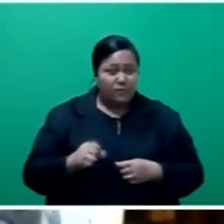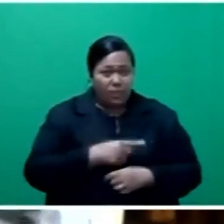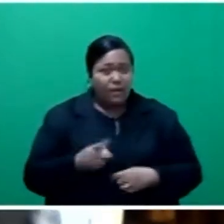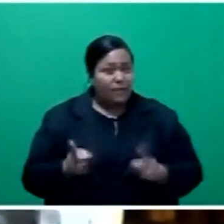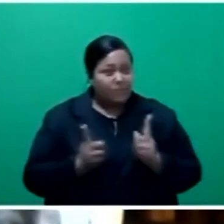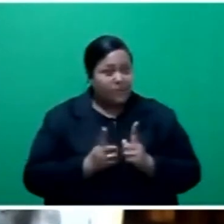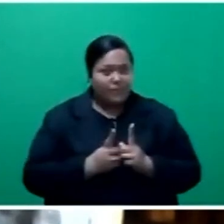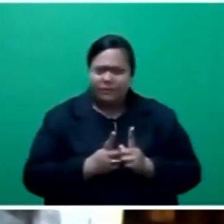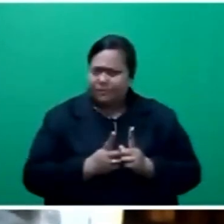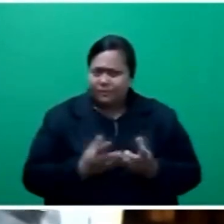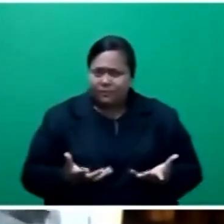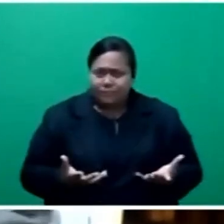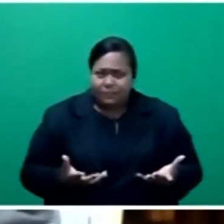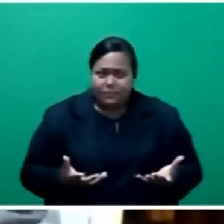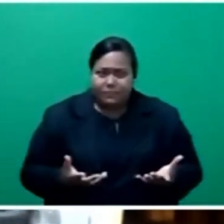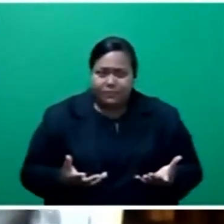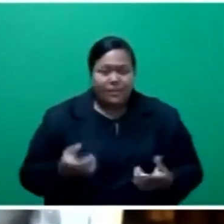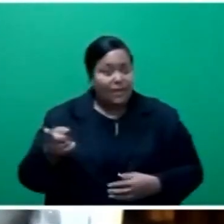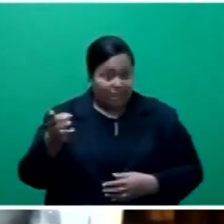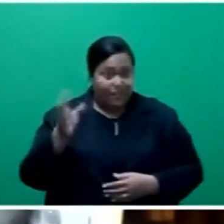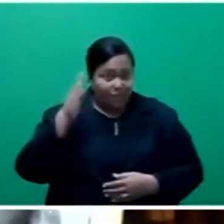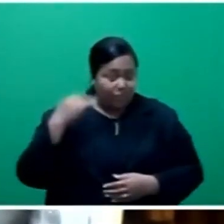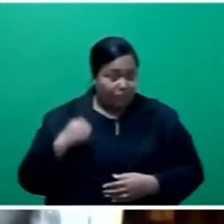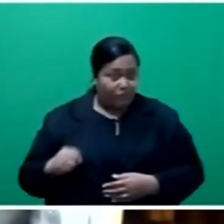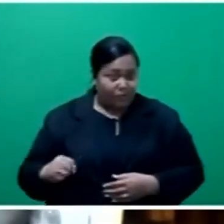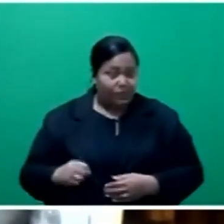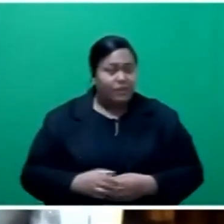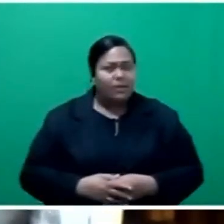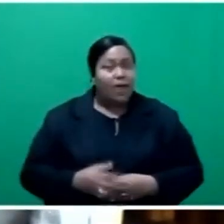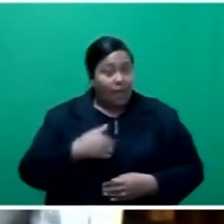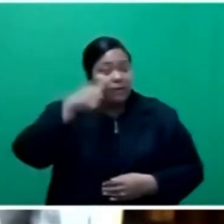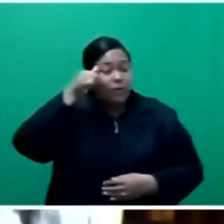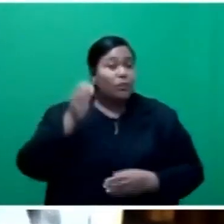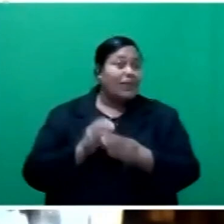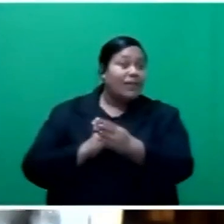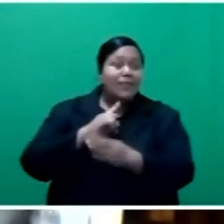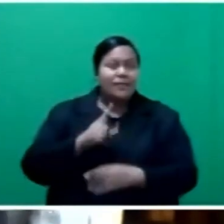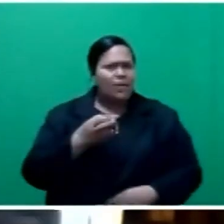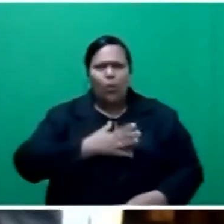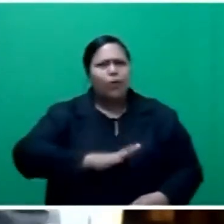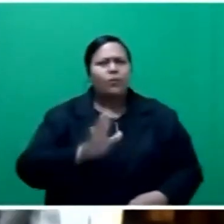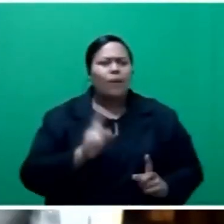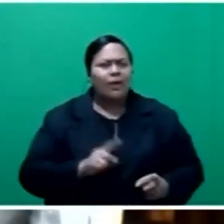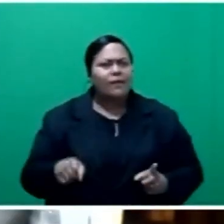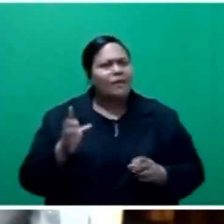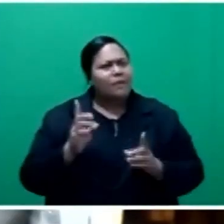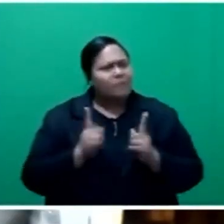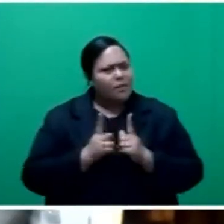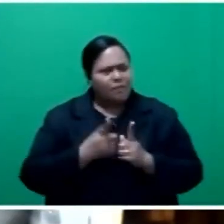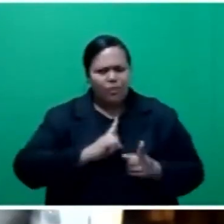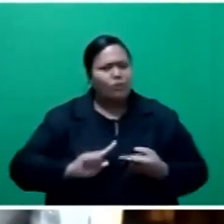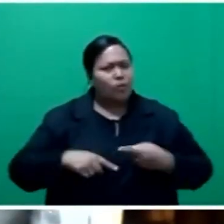in particular. He refused. And you know, Mr. Speaker, sir, I know for a fact, he said he does not want to attend the meetings. There may be a conflict of